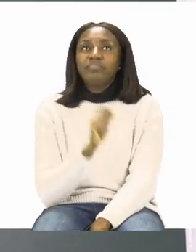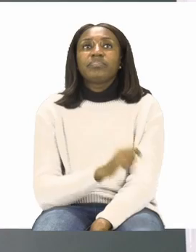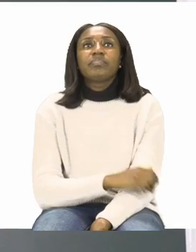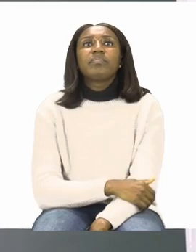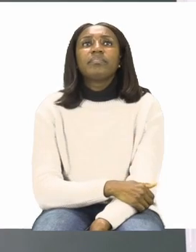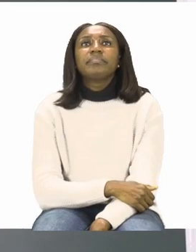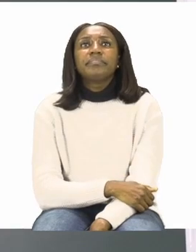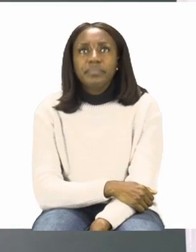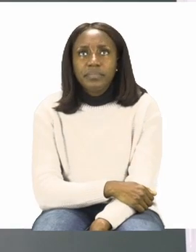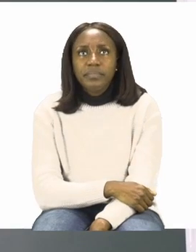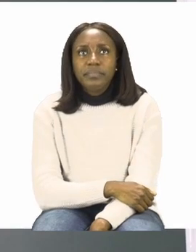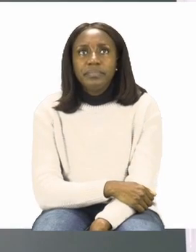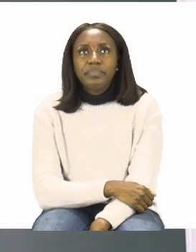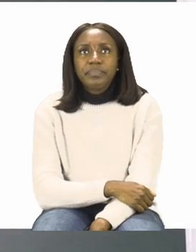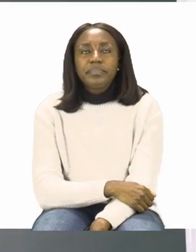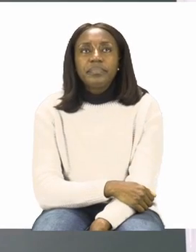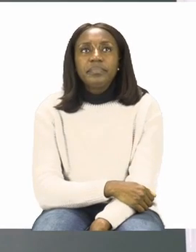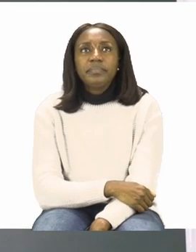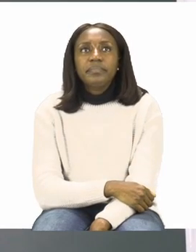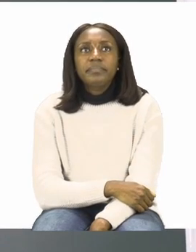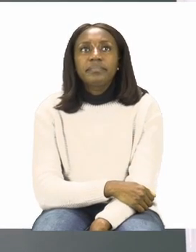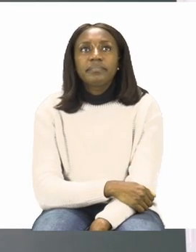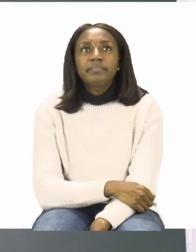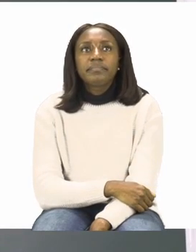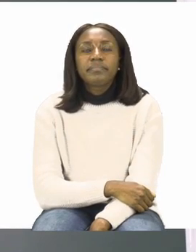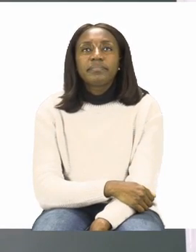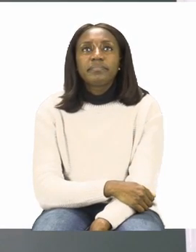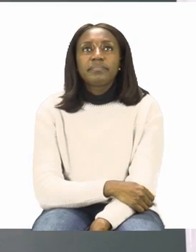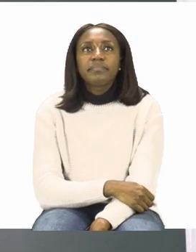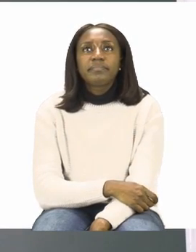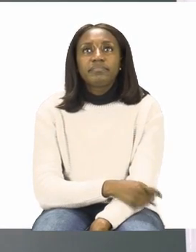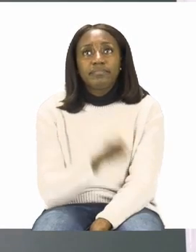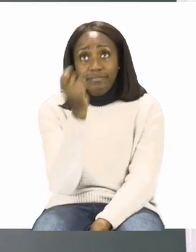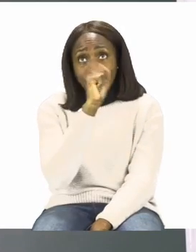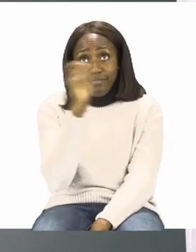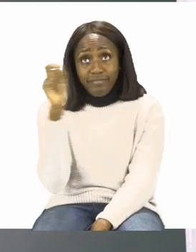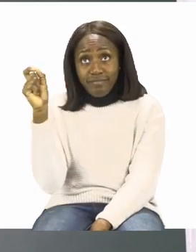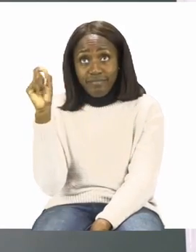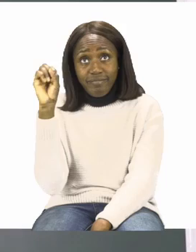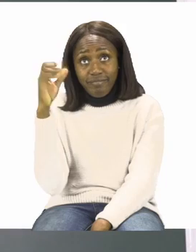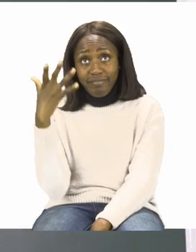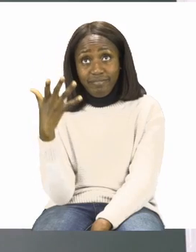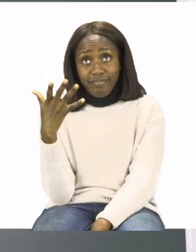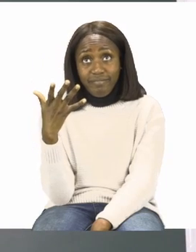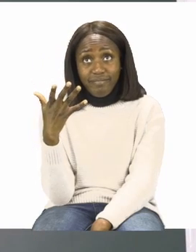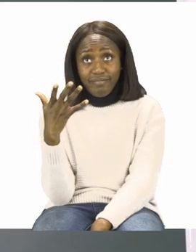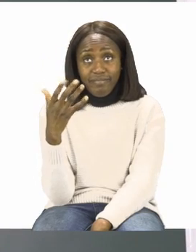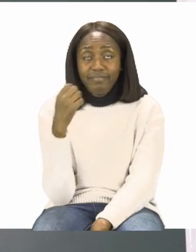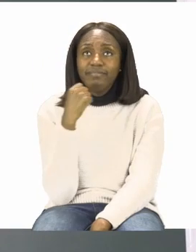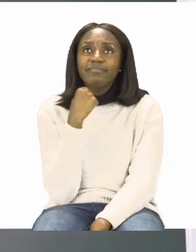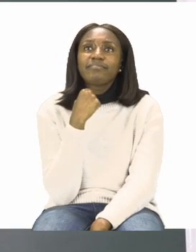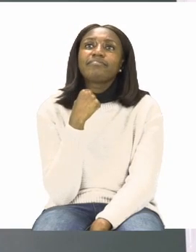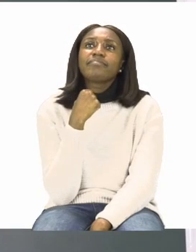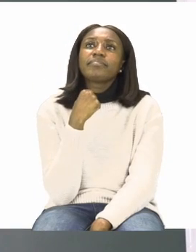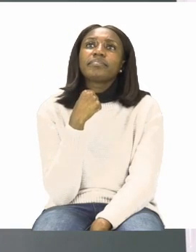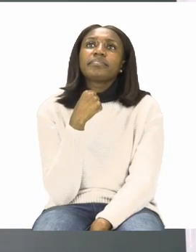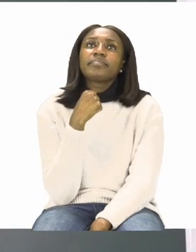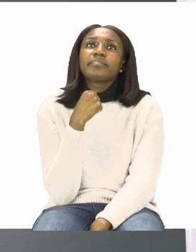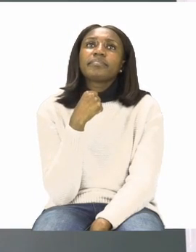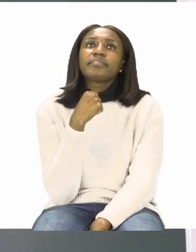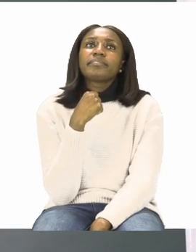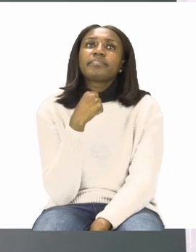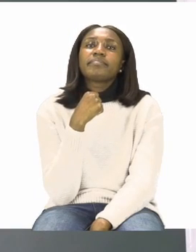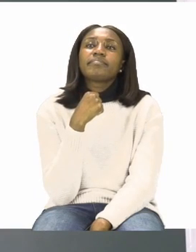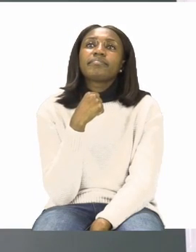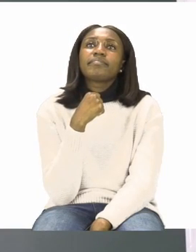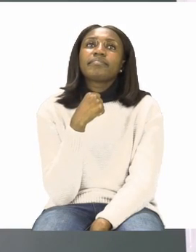done counting all the objects, you have to put your answer in the